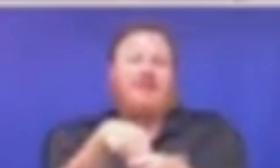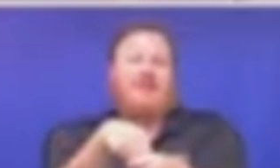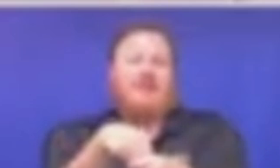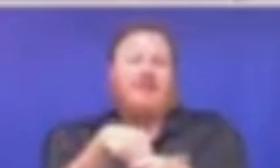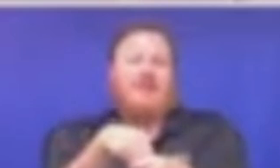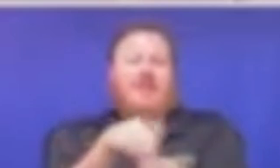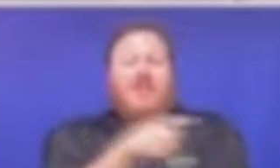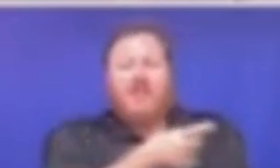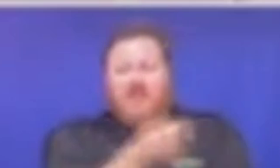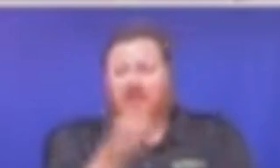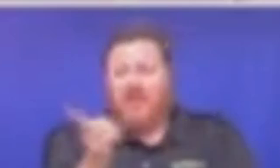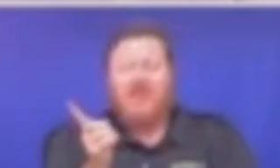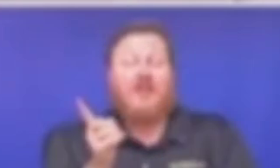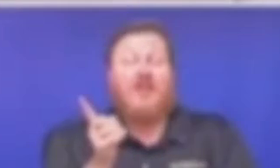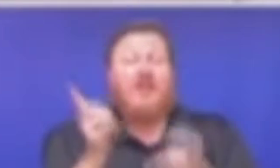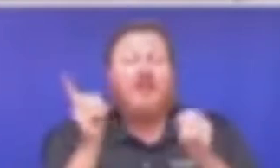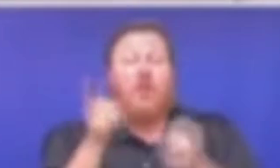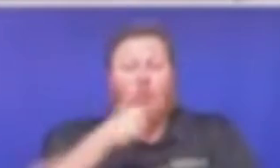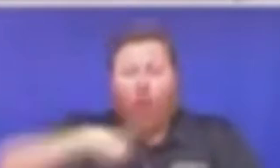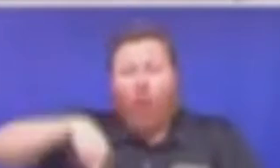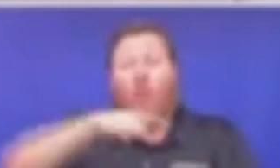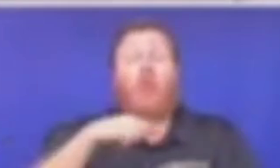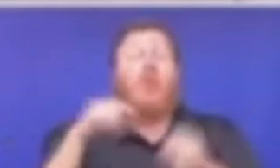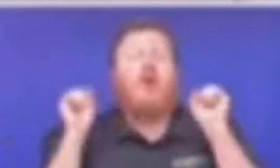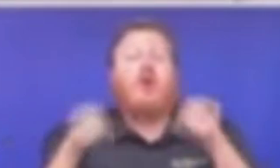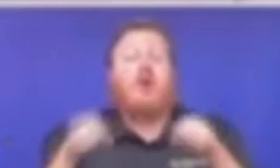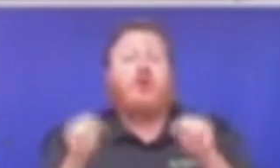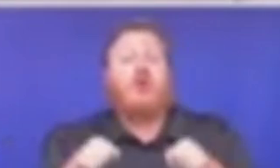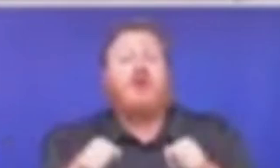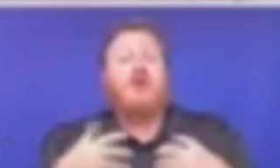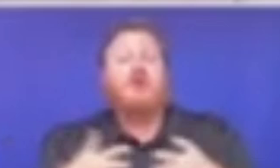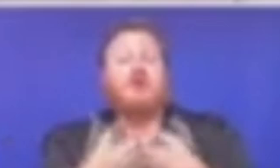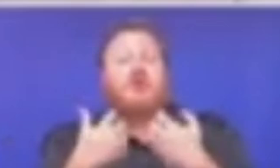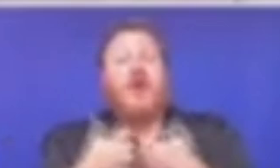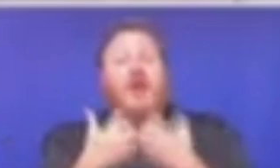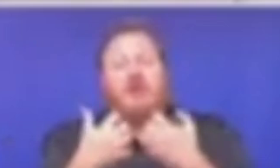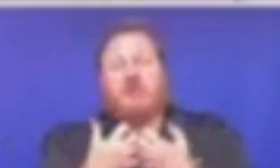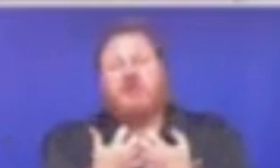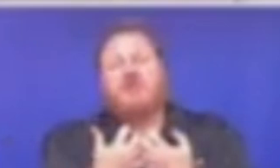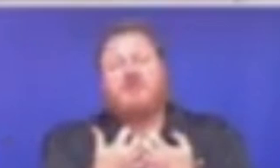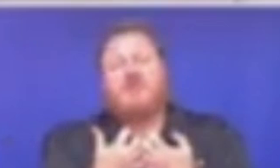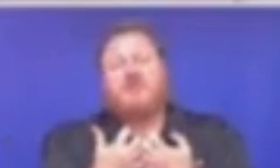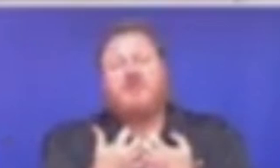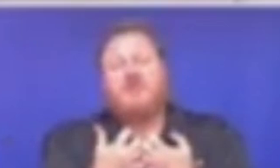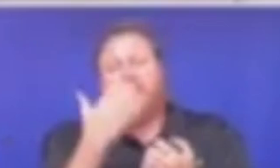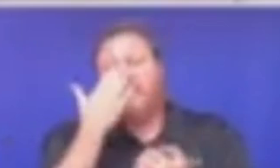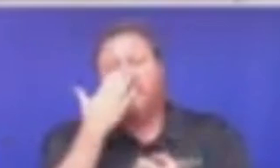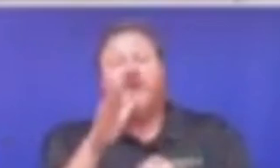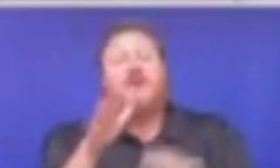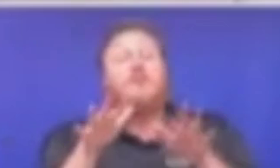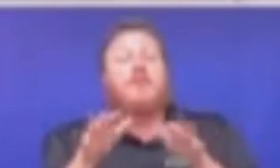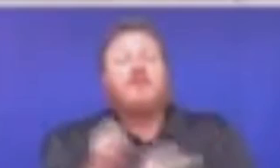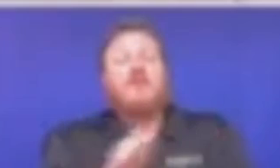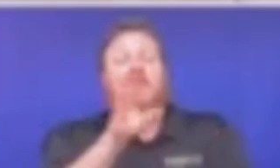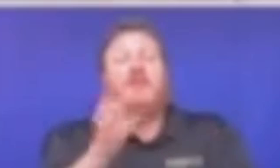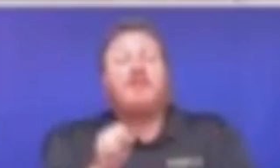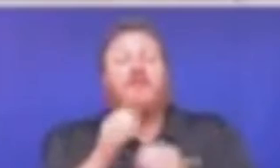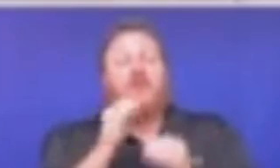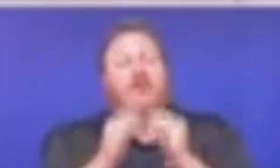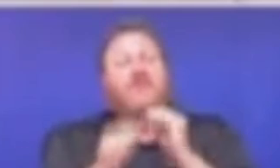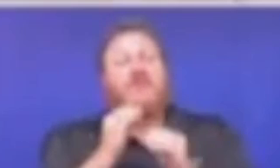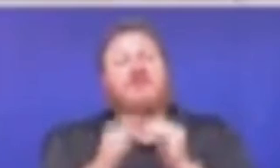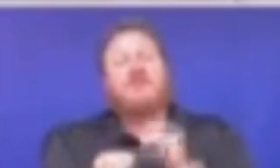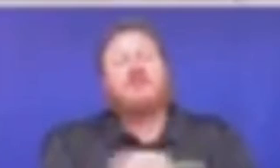have agreed that we are going to address the challenges that face the people of South Africa,